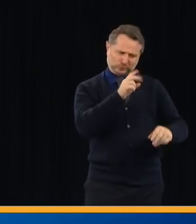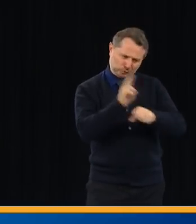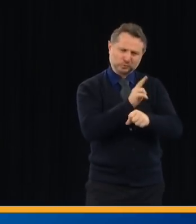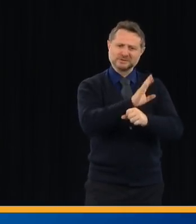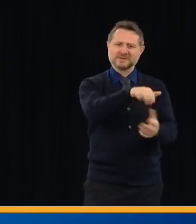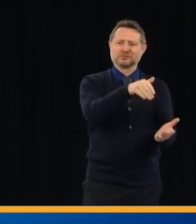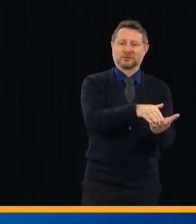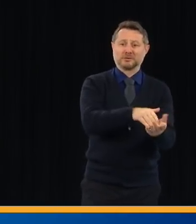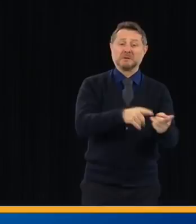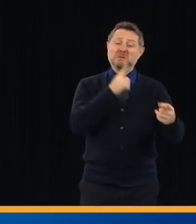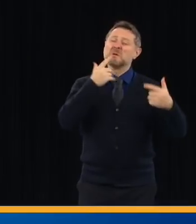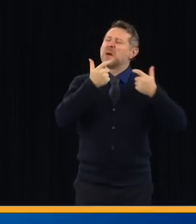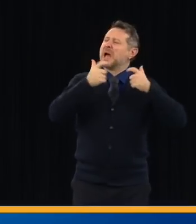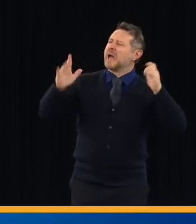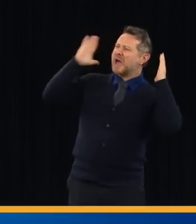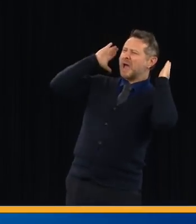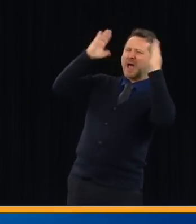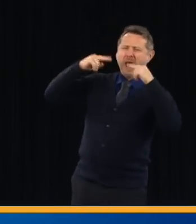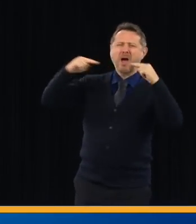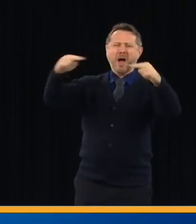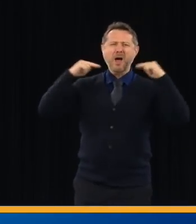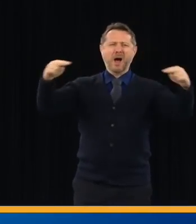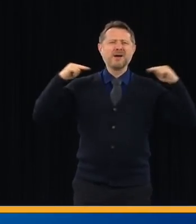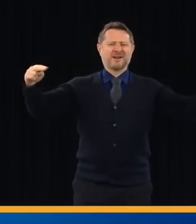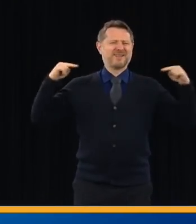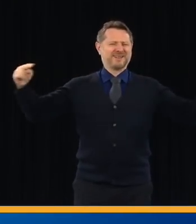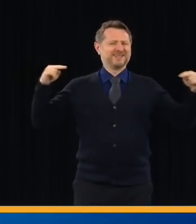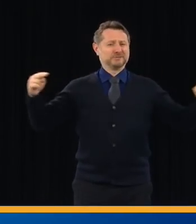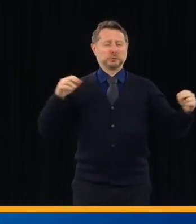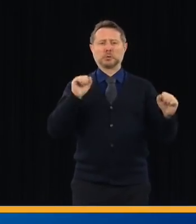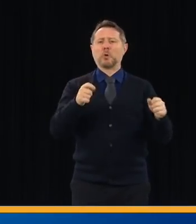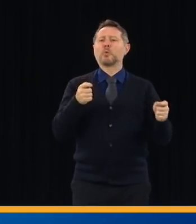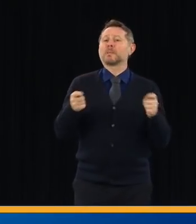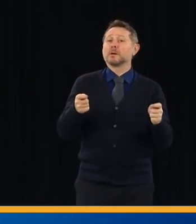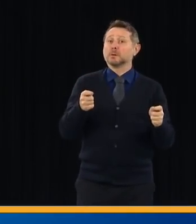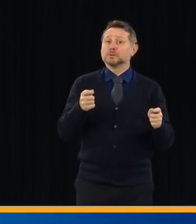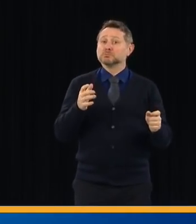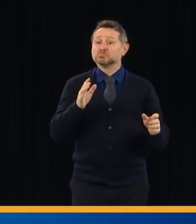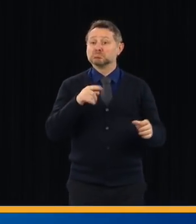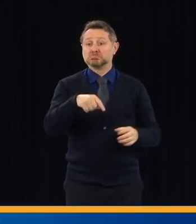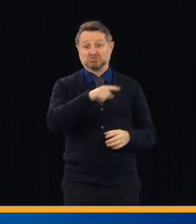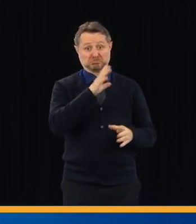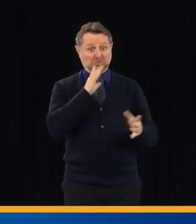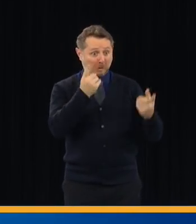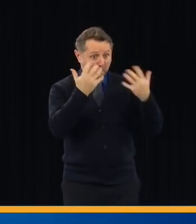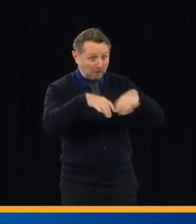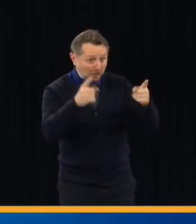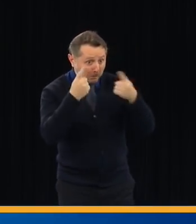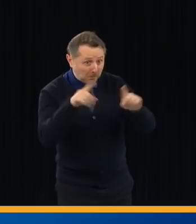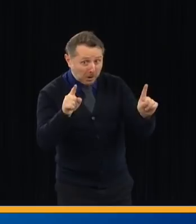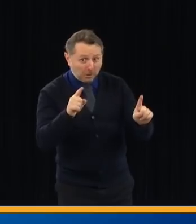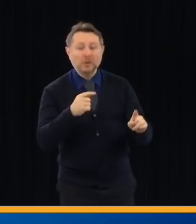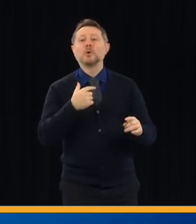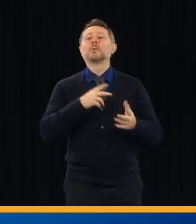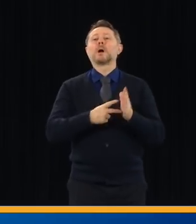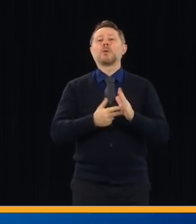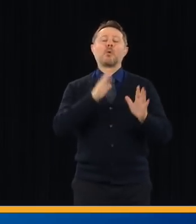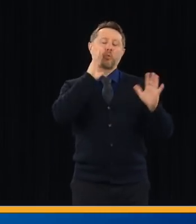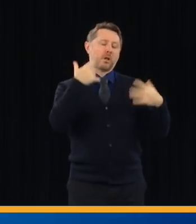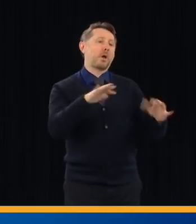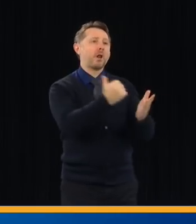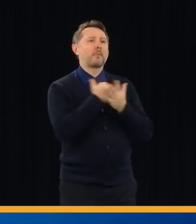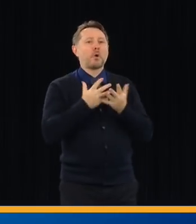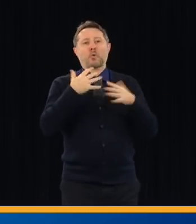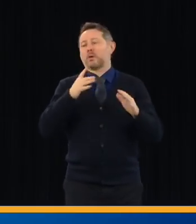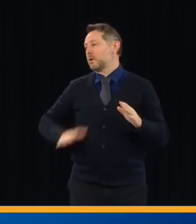a facility. But if that works, and if that works well, that changes the numbers dramatically. So that's